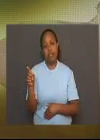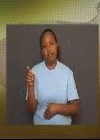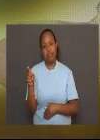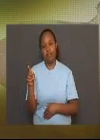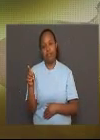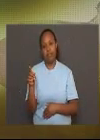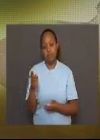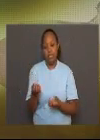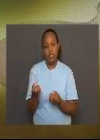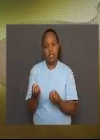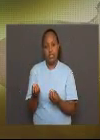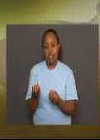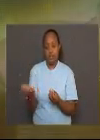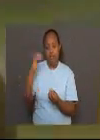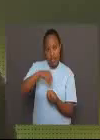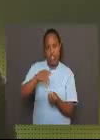more information about it.